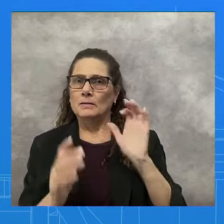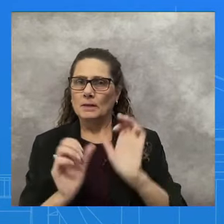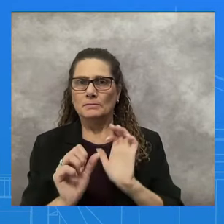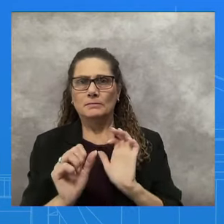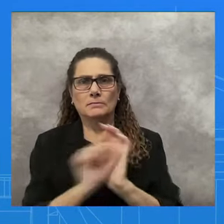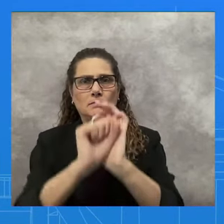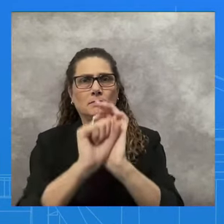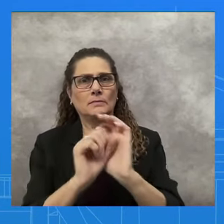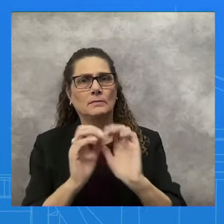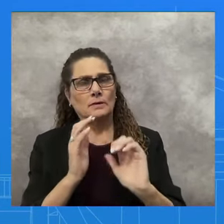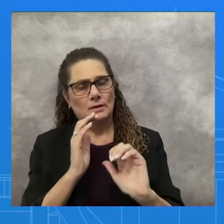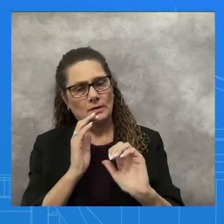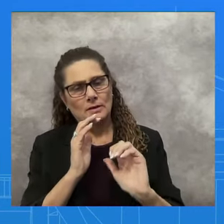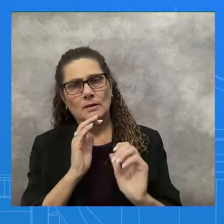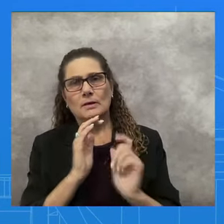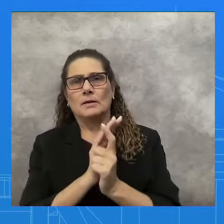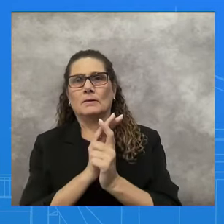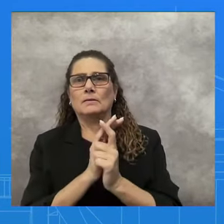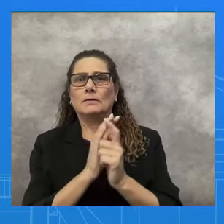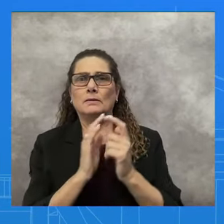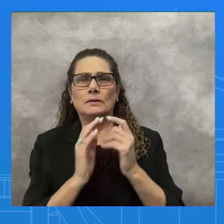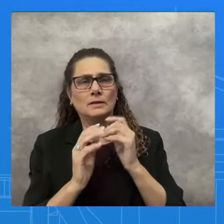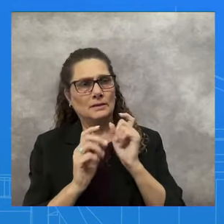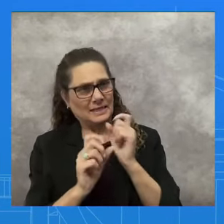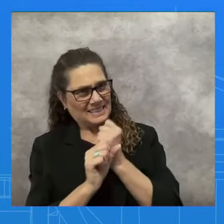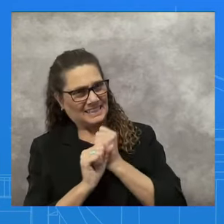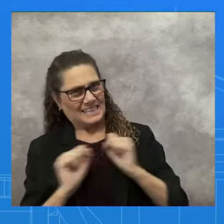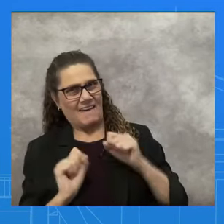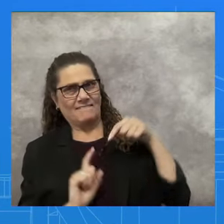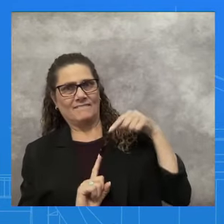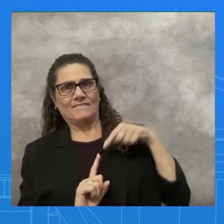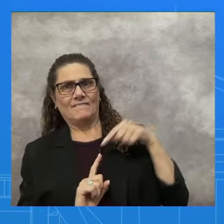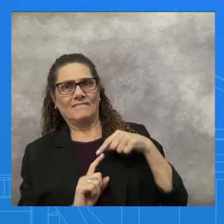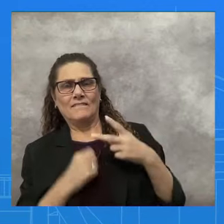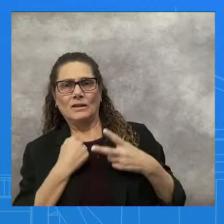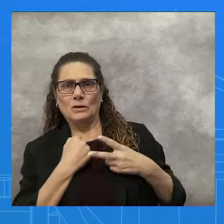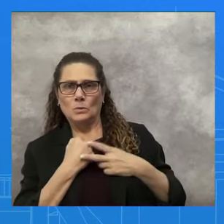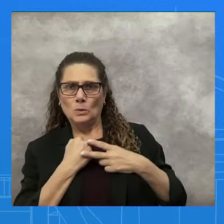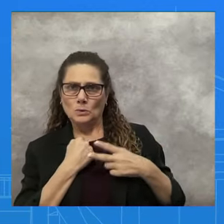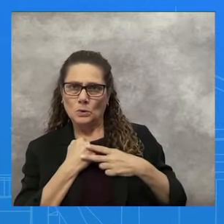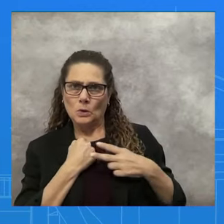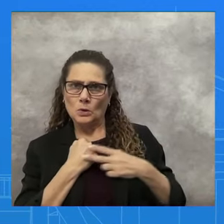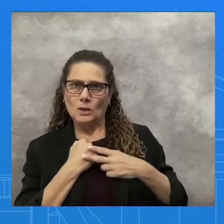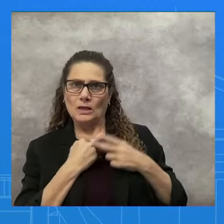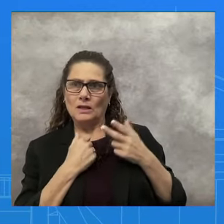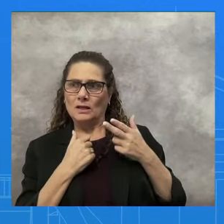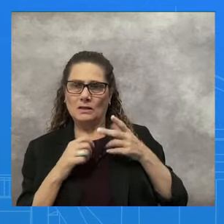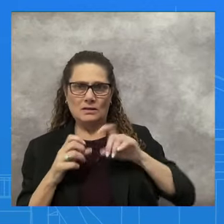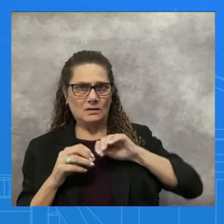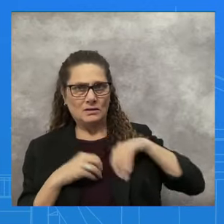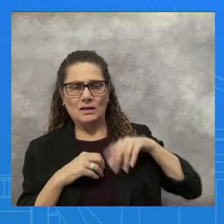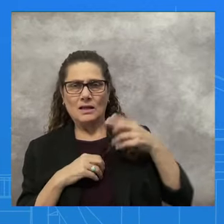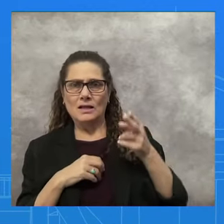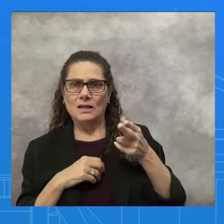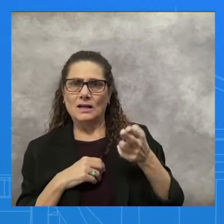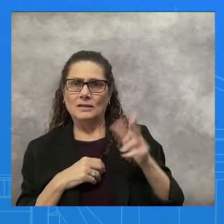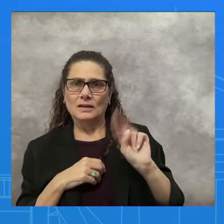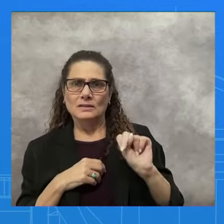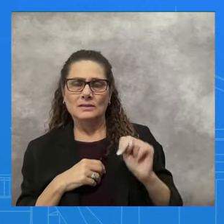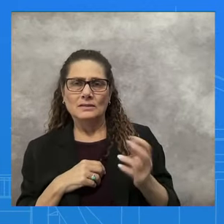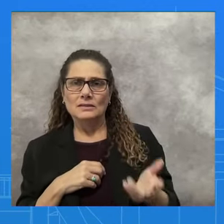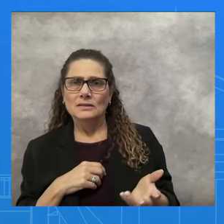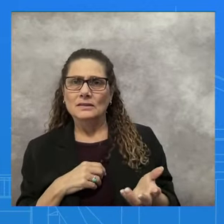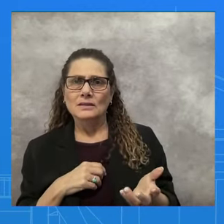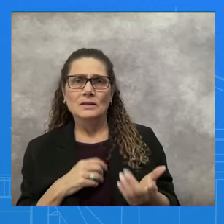to be something that we continue to require. Pass a national red flag law. We see those in certain states, but we need that on a